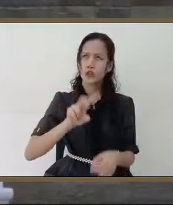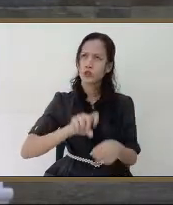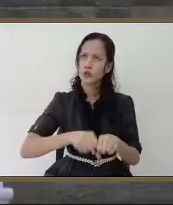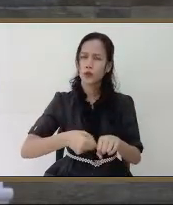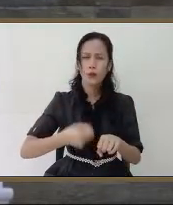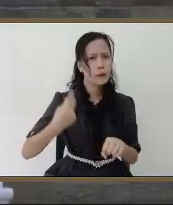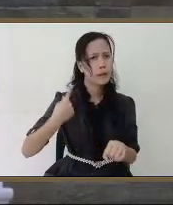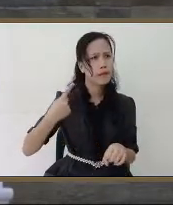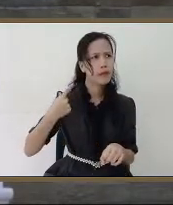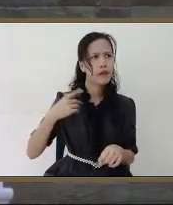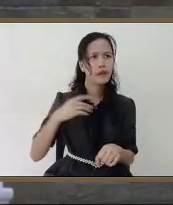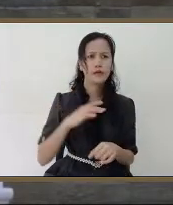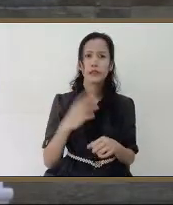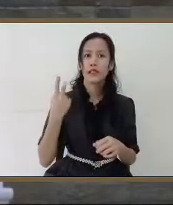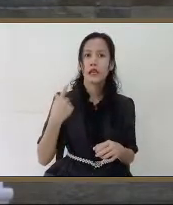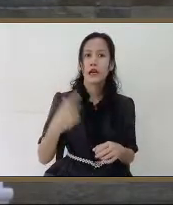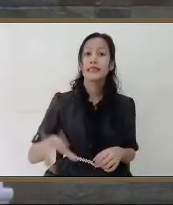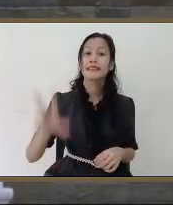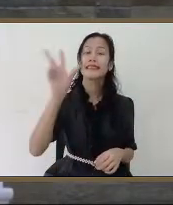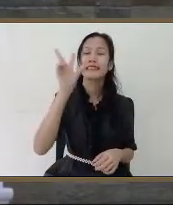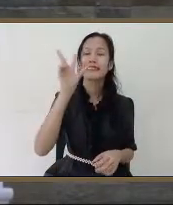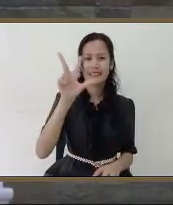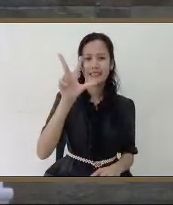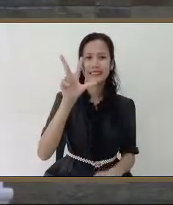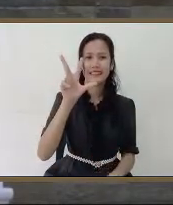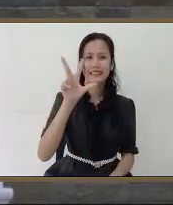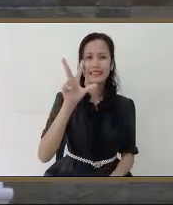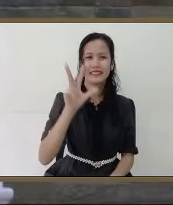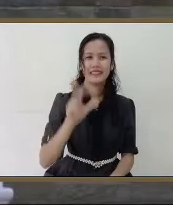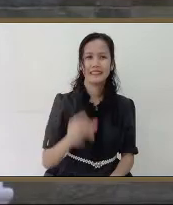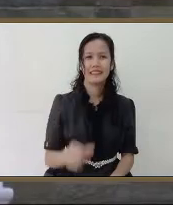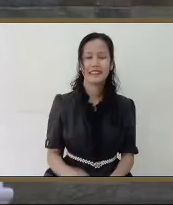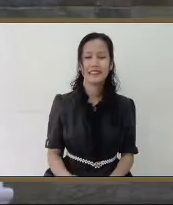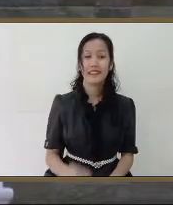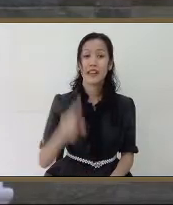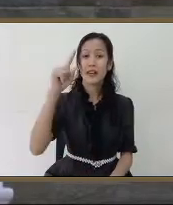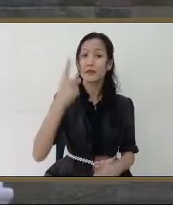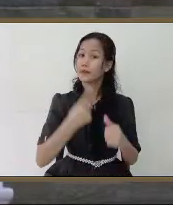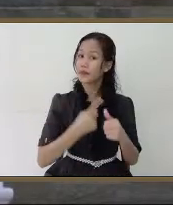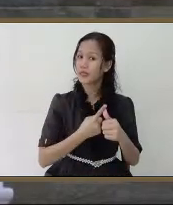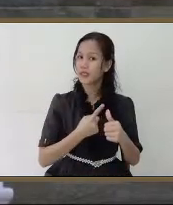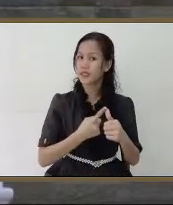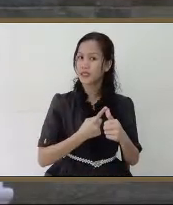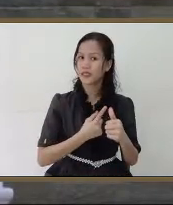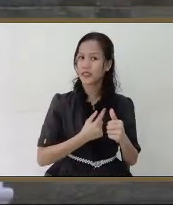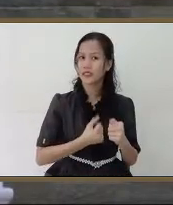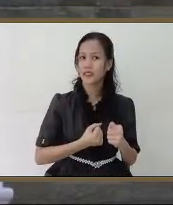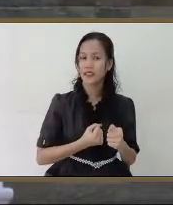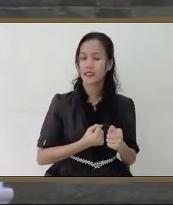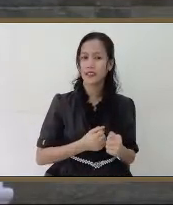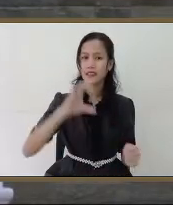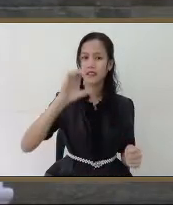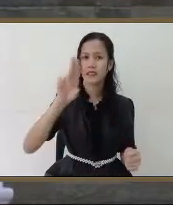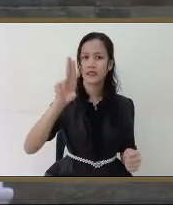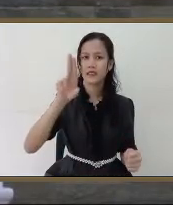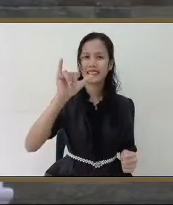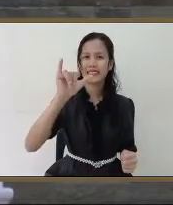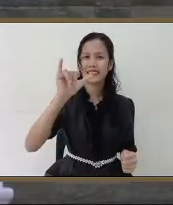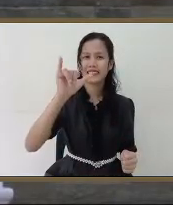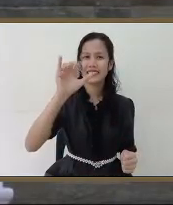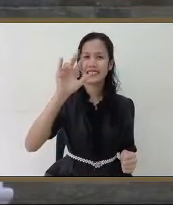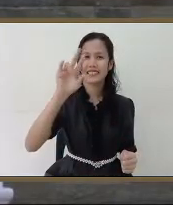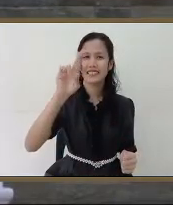dyan sa pagbabalik po nila? Tatlo po yan. First is Cyrus' proclamation. Nandiyan po